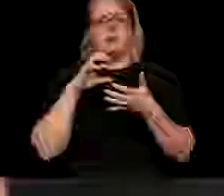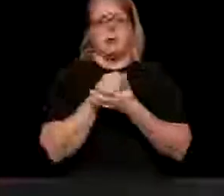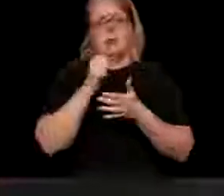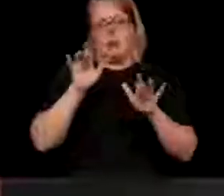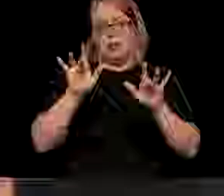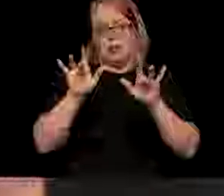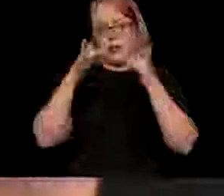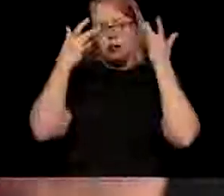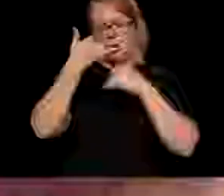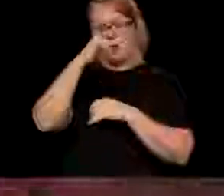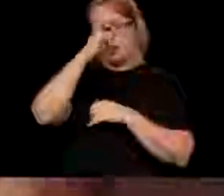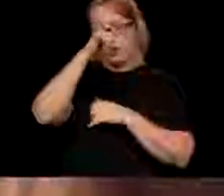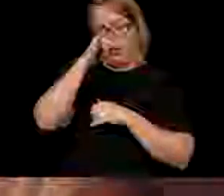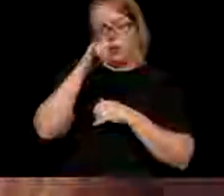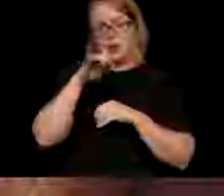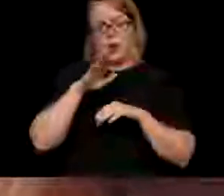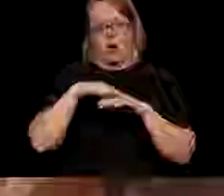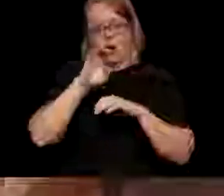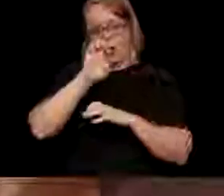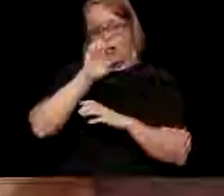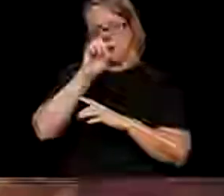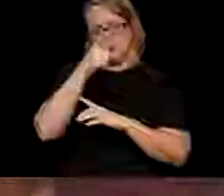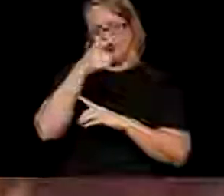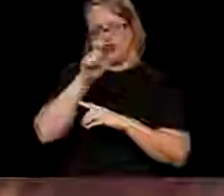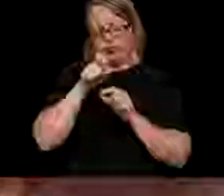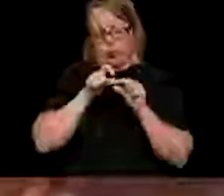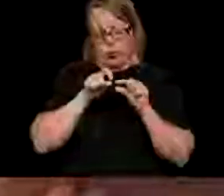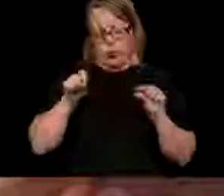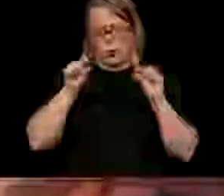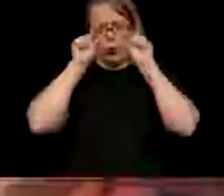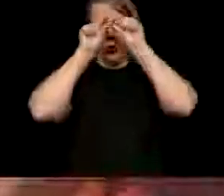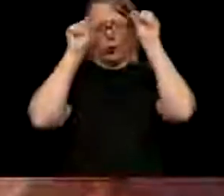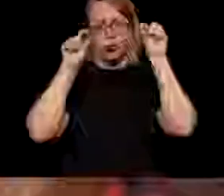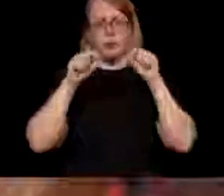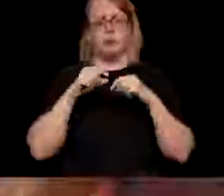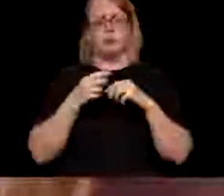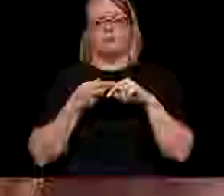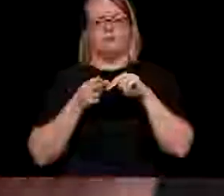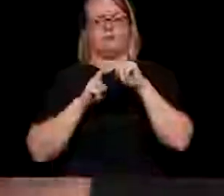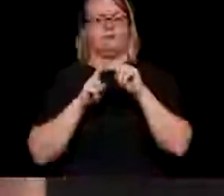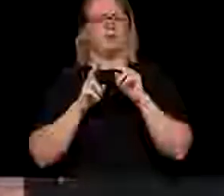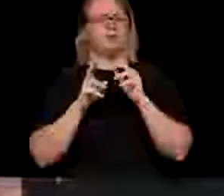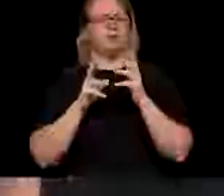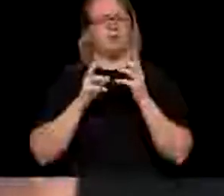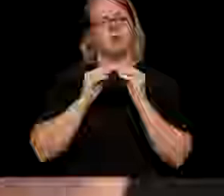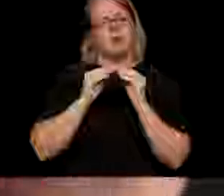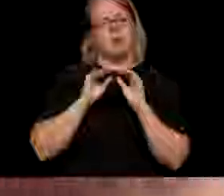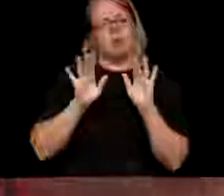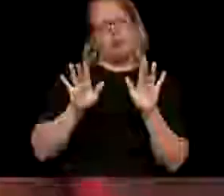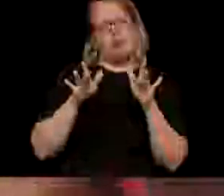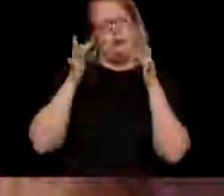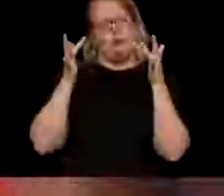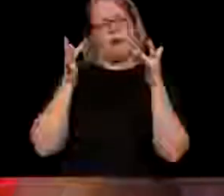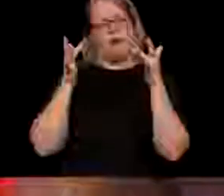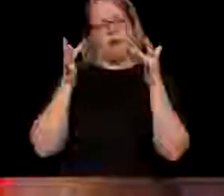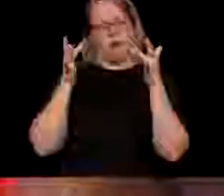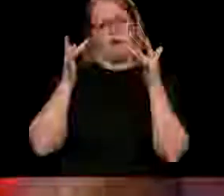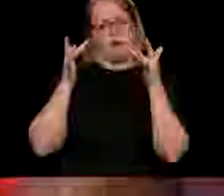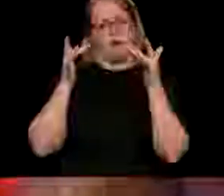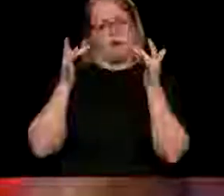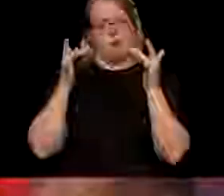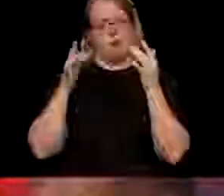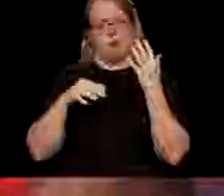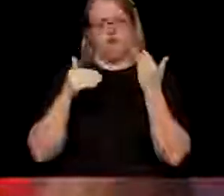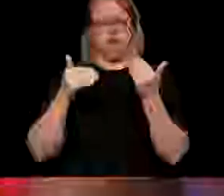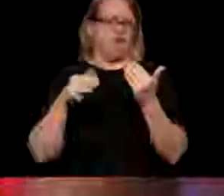deeper yellow. I'm adding a little bit of that bright lemon yellow to the bottom edge just to make sure I have no white